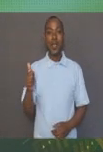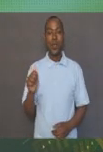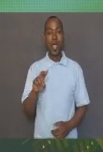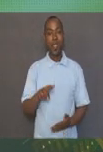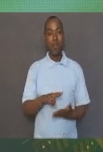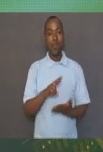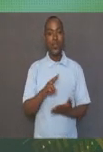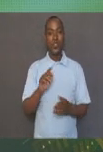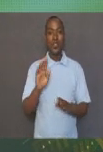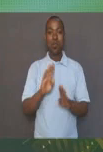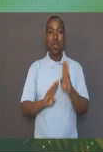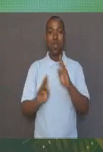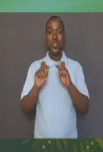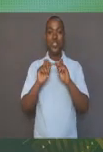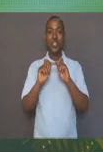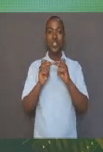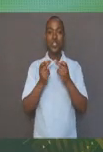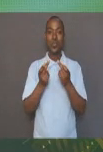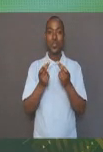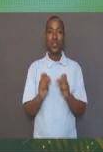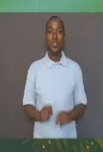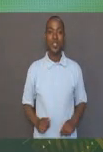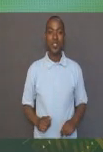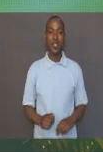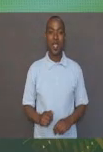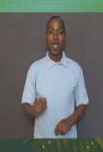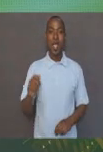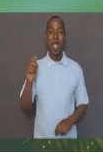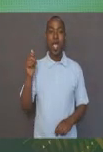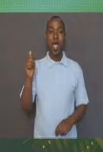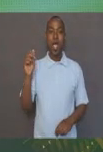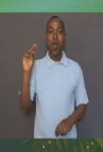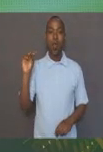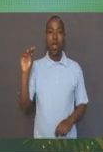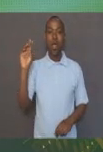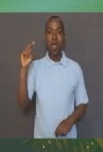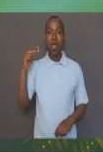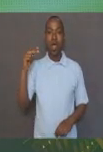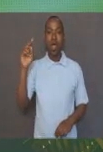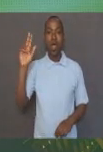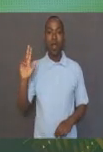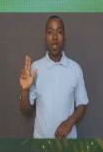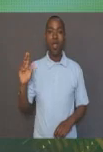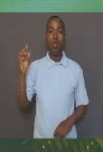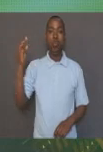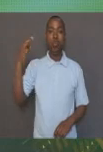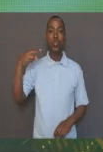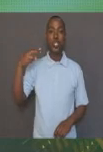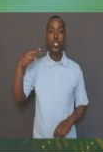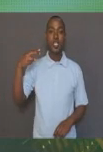Biology Department, Armauer Henson Research Institute, and Akiliu